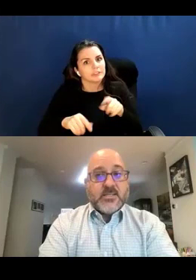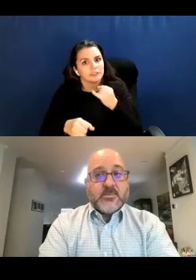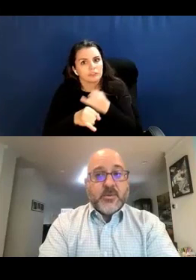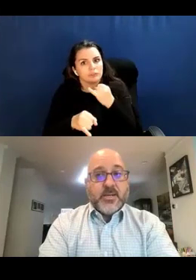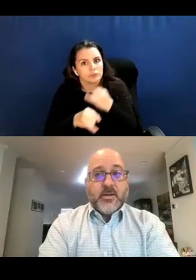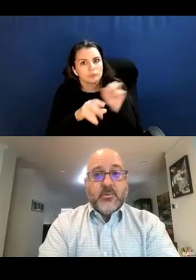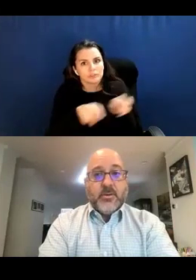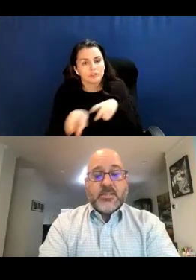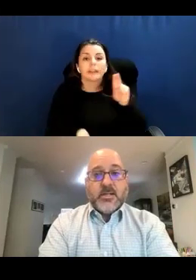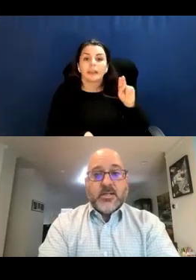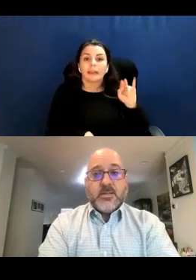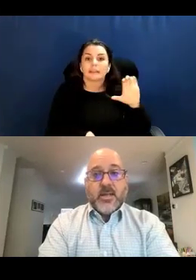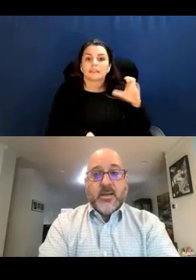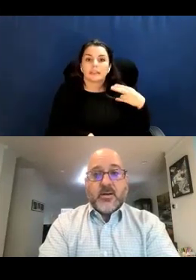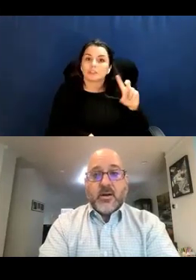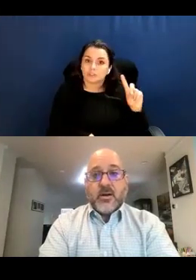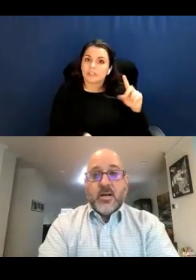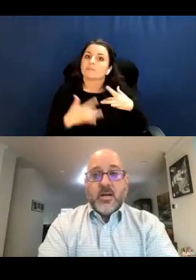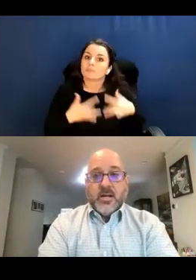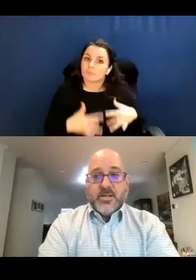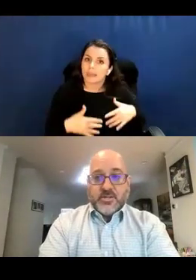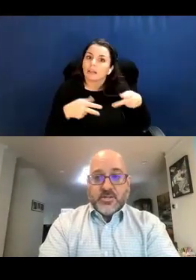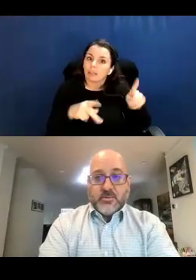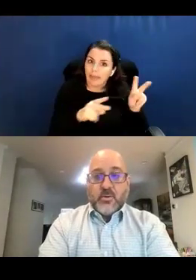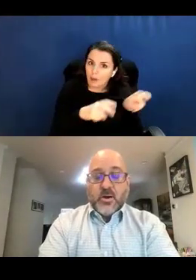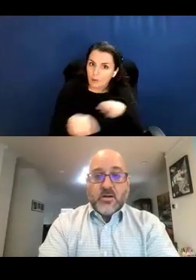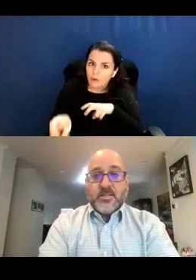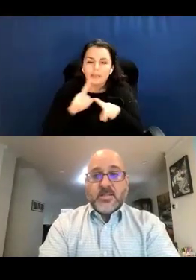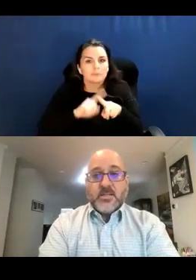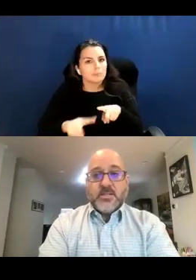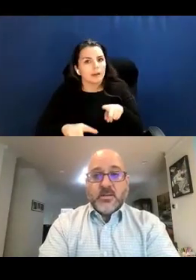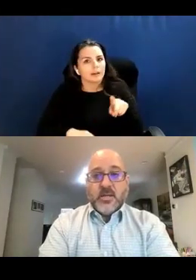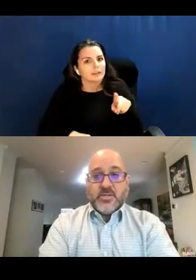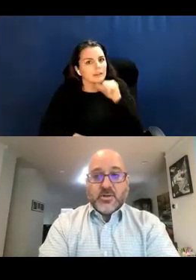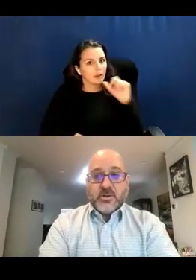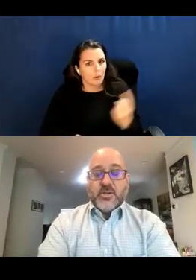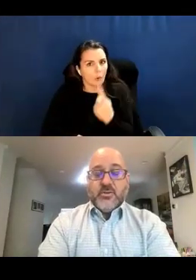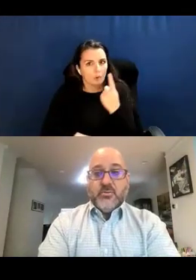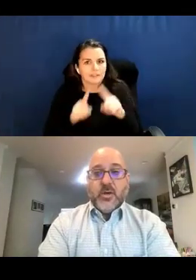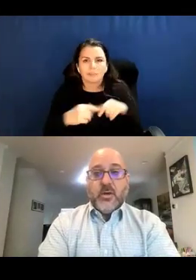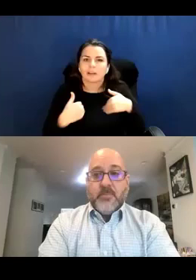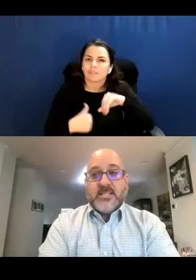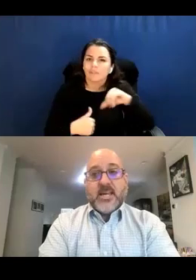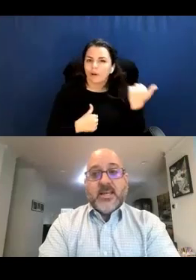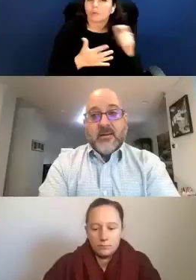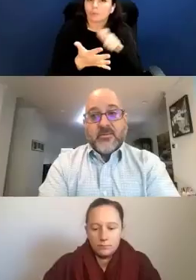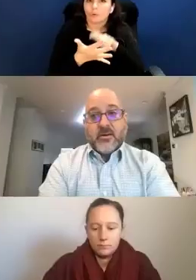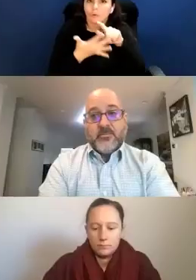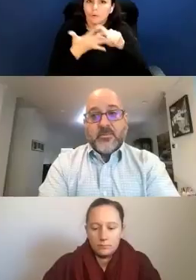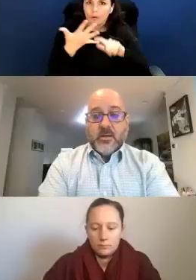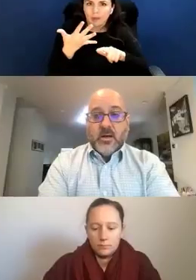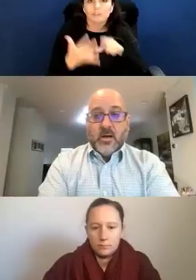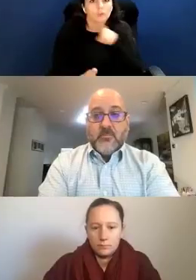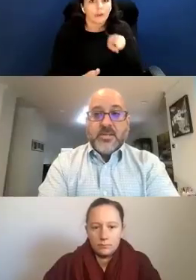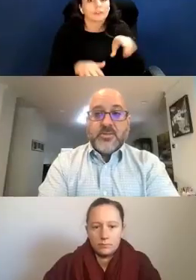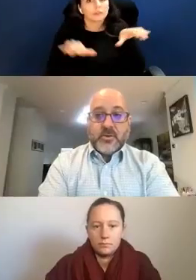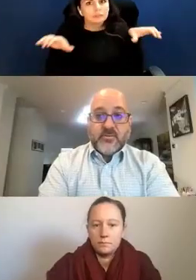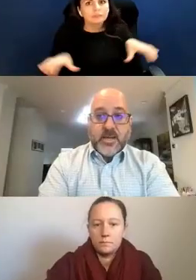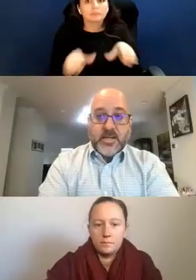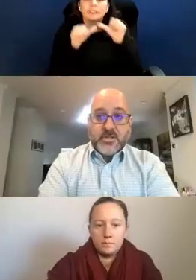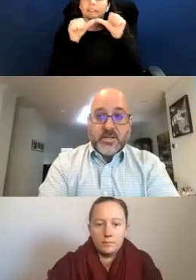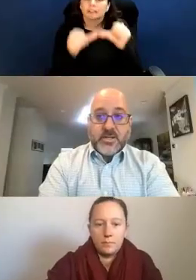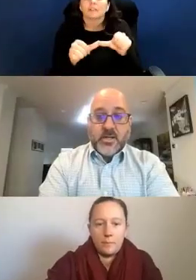NICHD does, but not always does. And there are additional requirements, such as ensuring you maintain the effort,